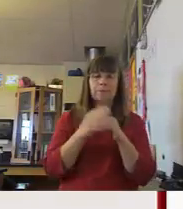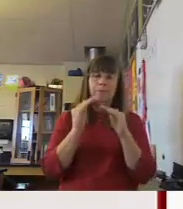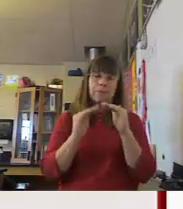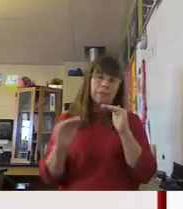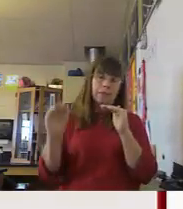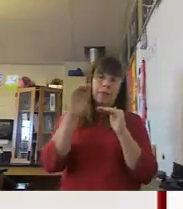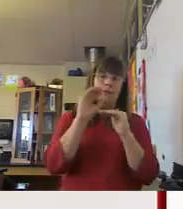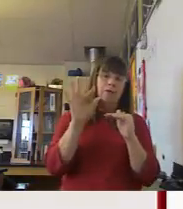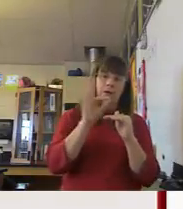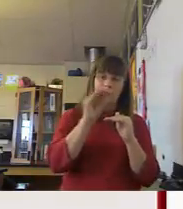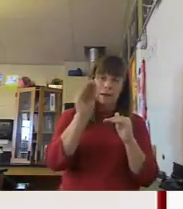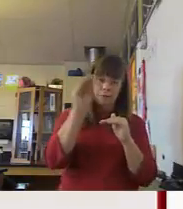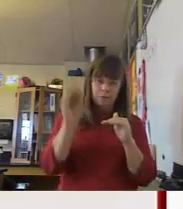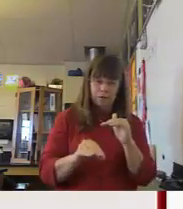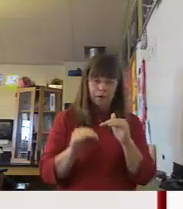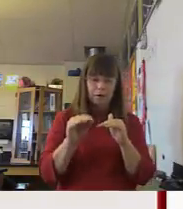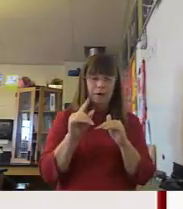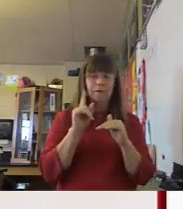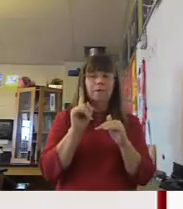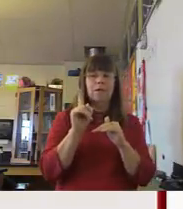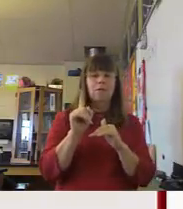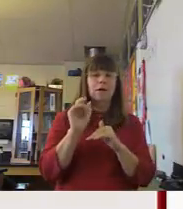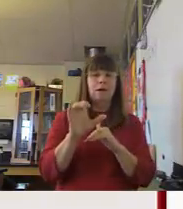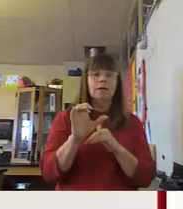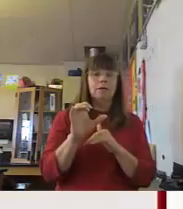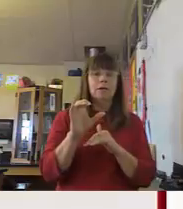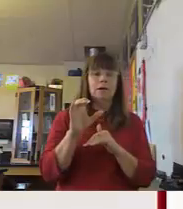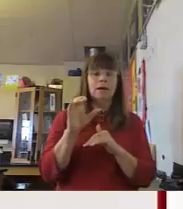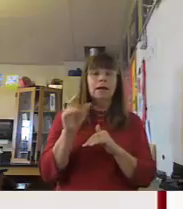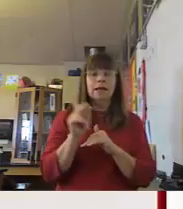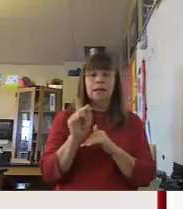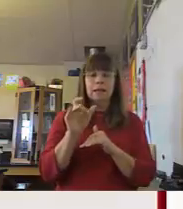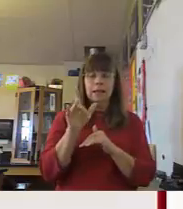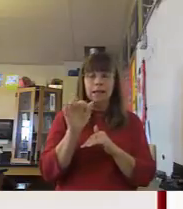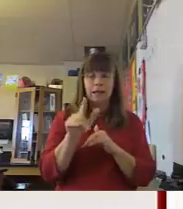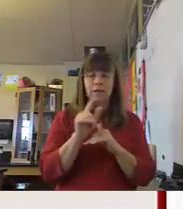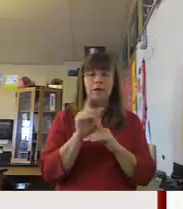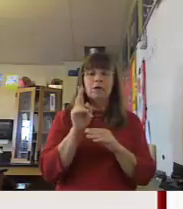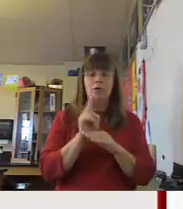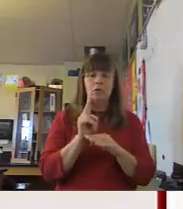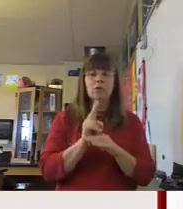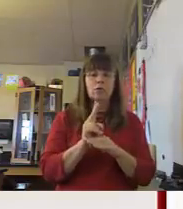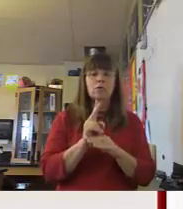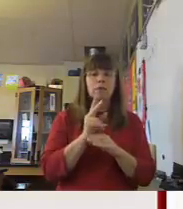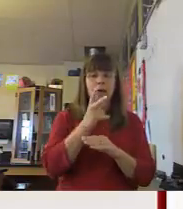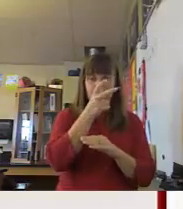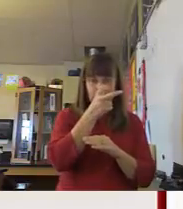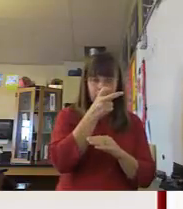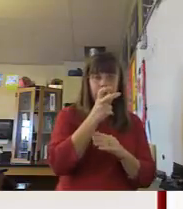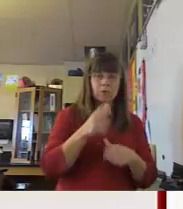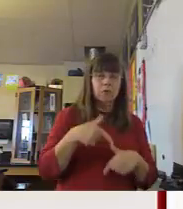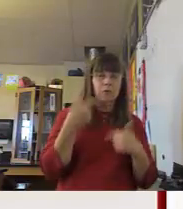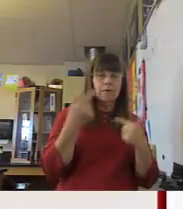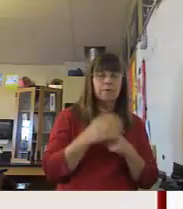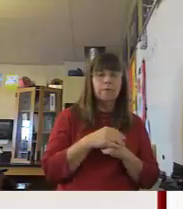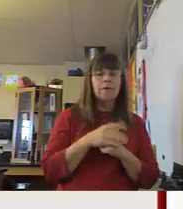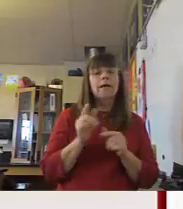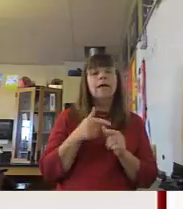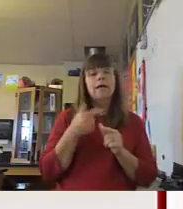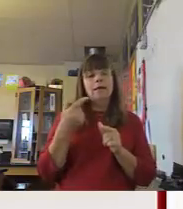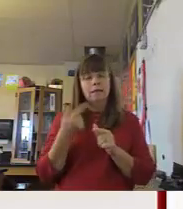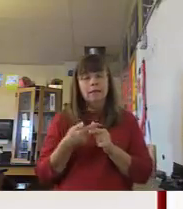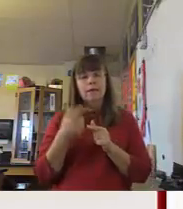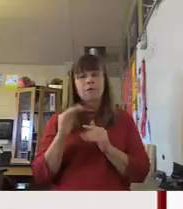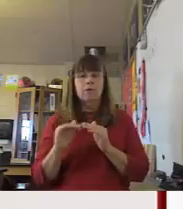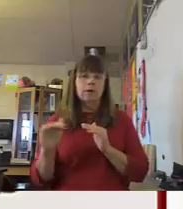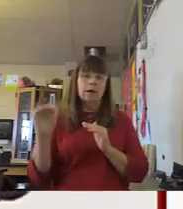So 90% of that 100 kilocalories is used by the grasshoppers just in order to live. Then when we